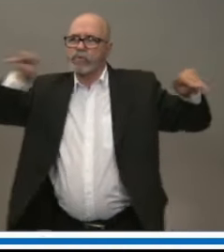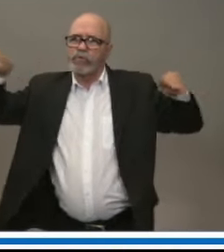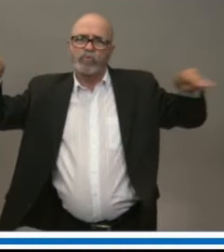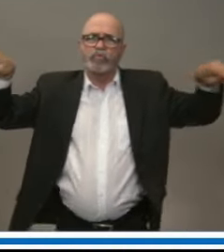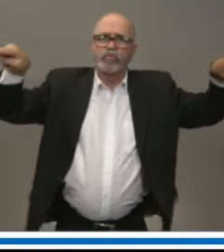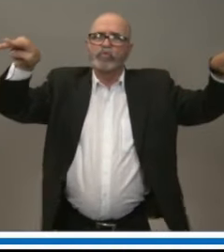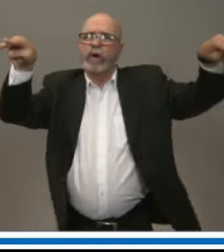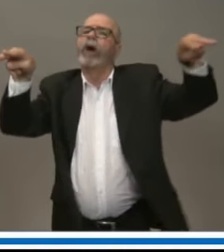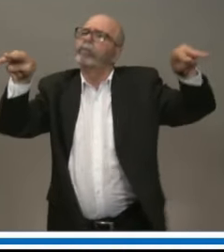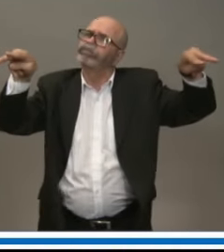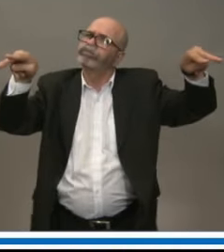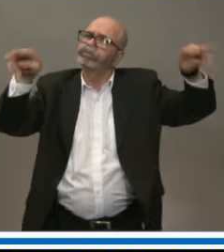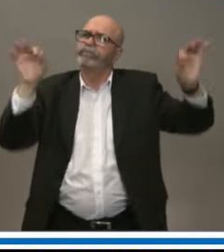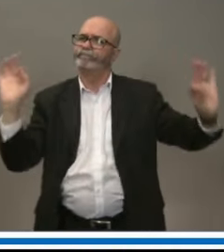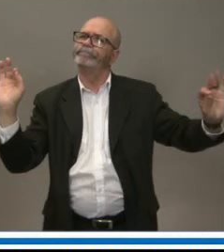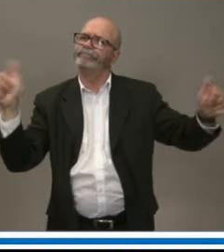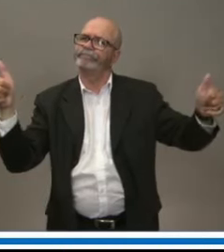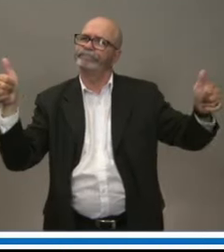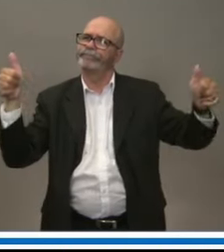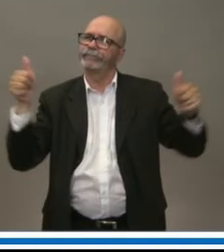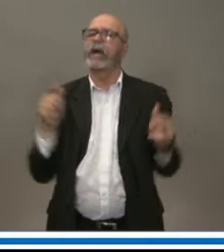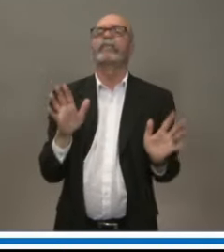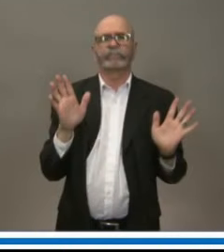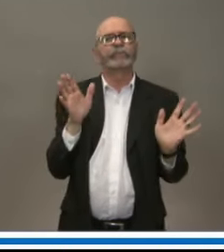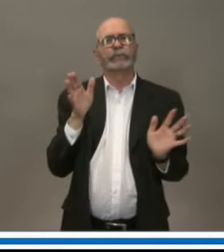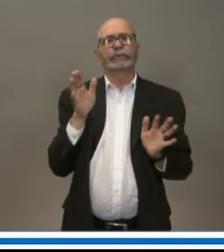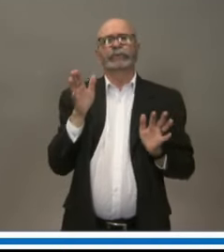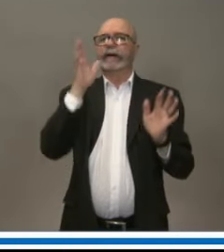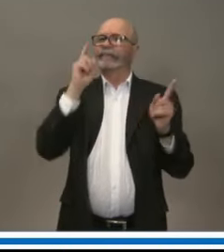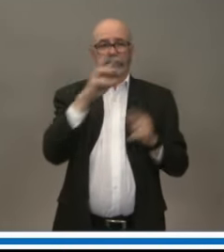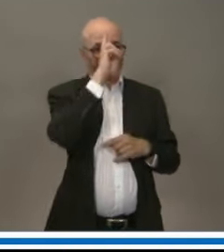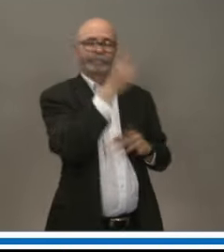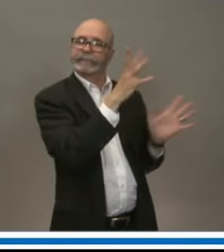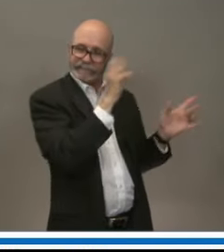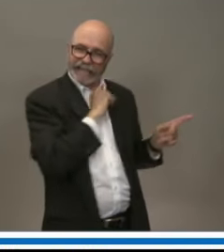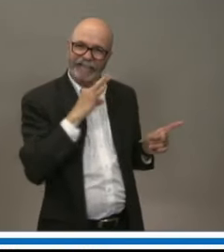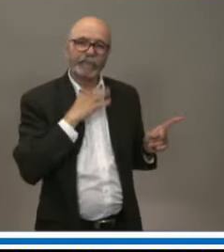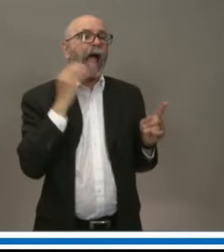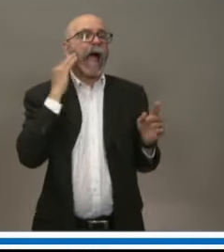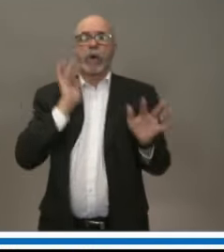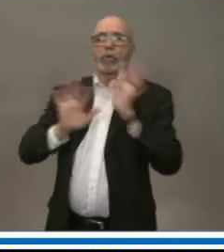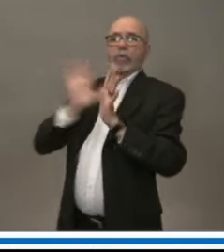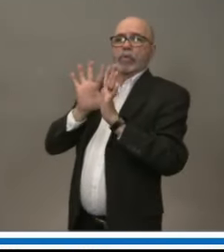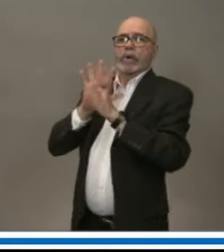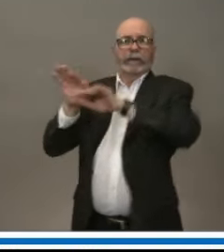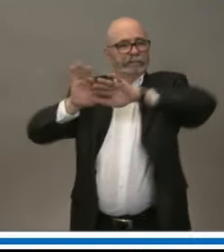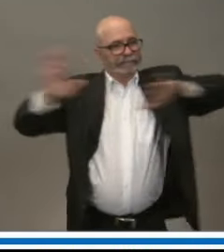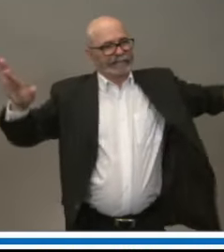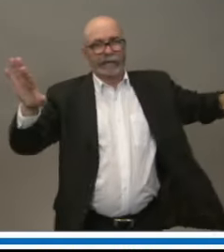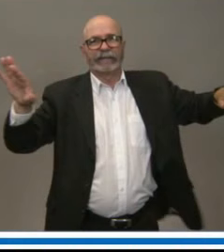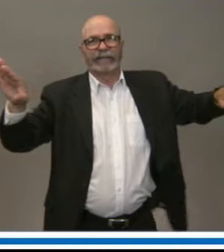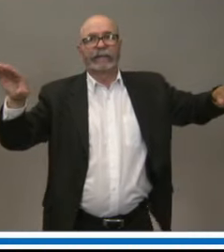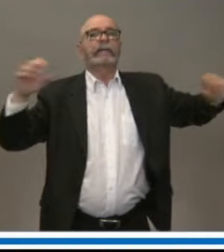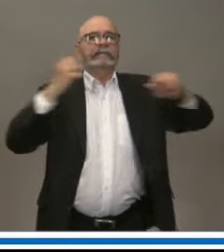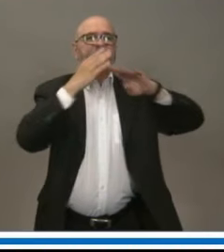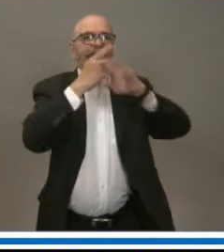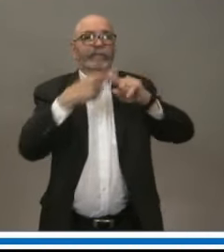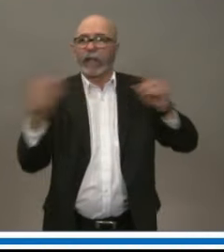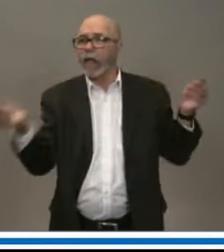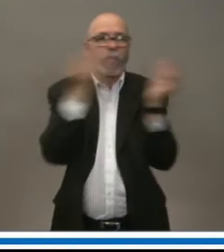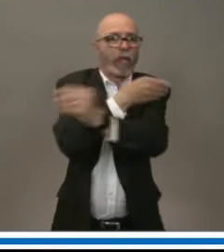respect staff and infection control measures, that they would not be transmitting it between patients. So they